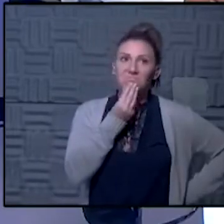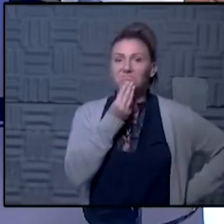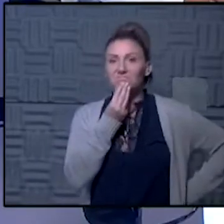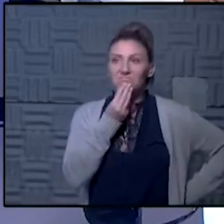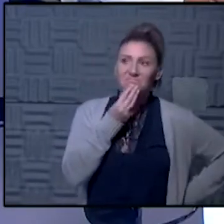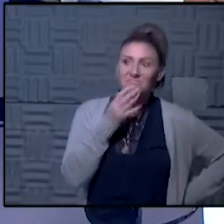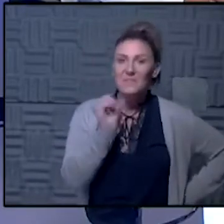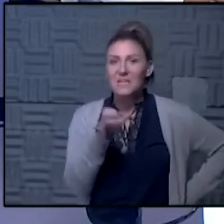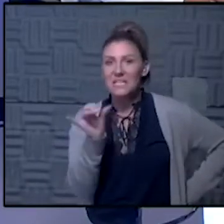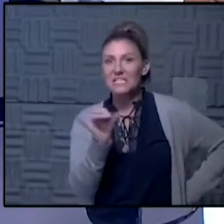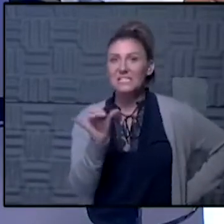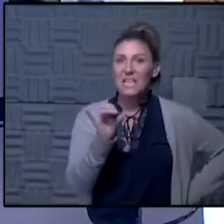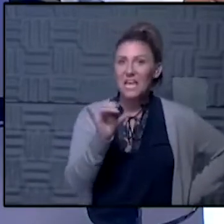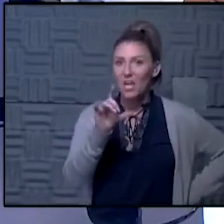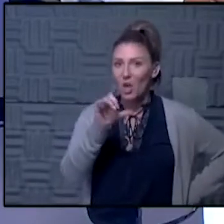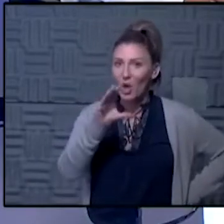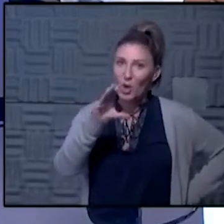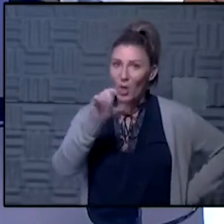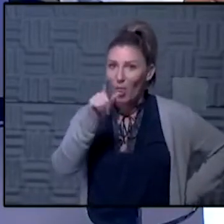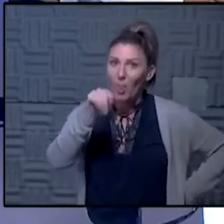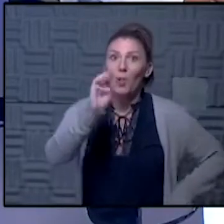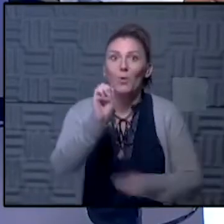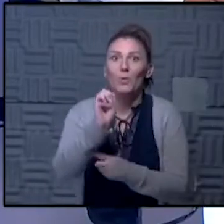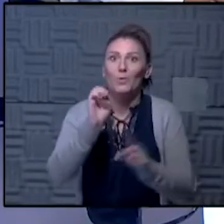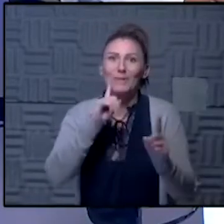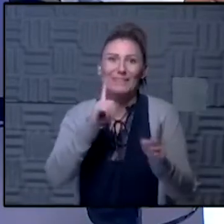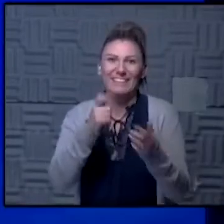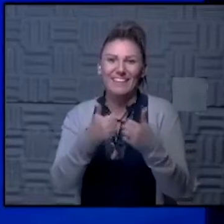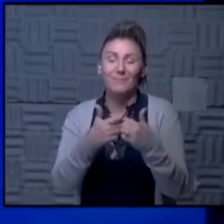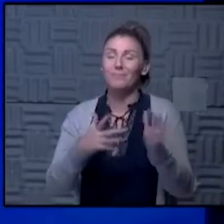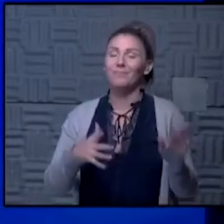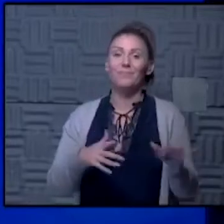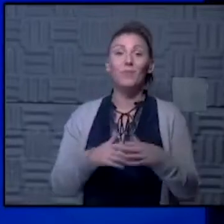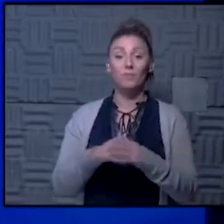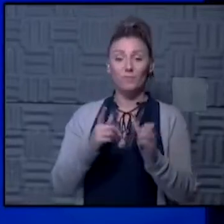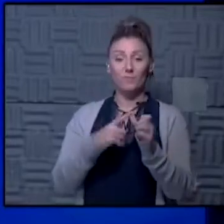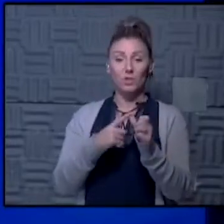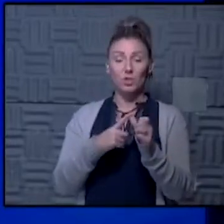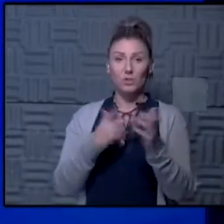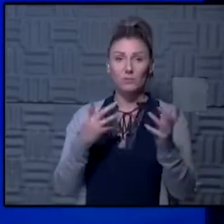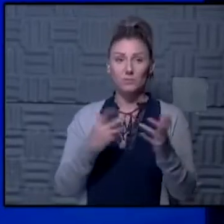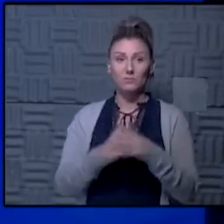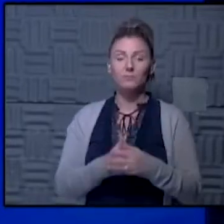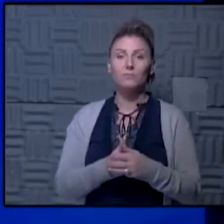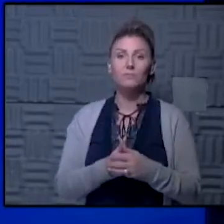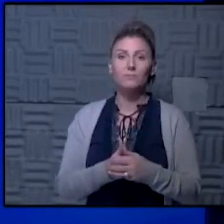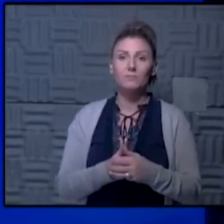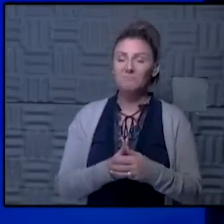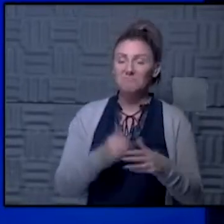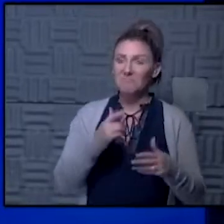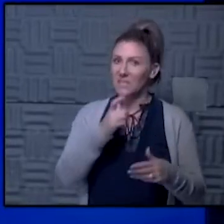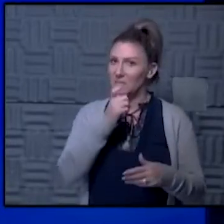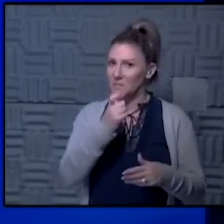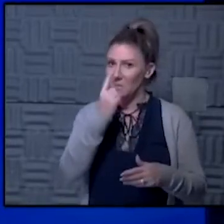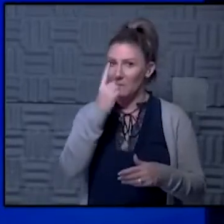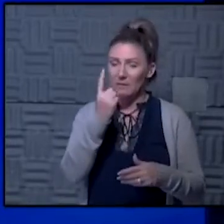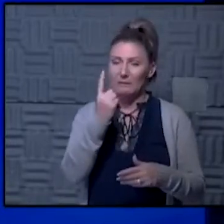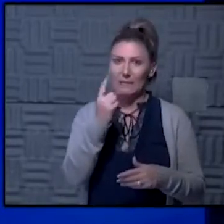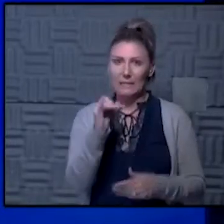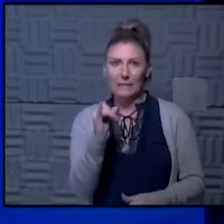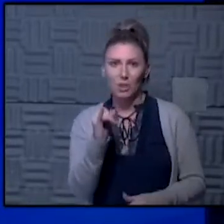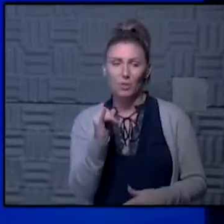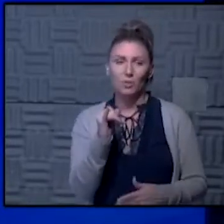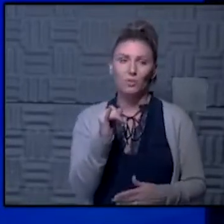This is like a clue. It is a little bit. So I think, first of all, I don't think either one of us would